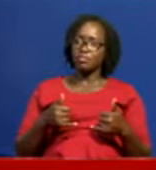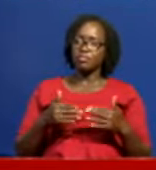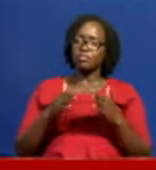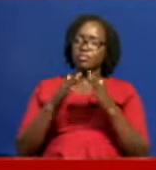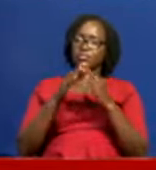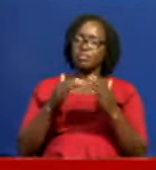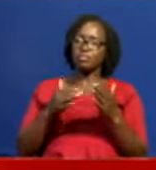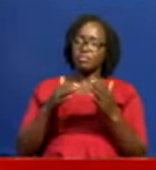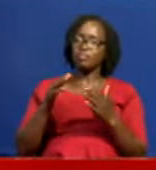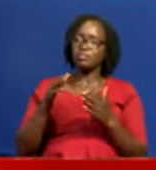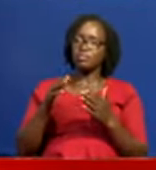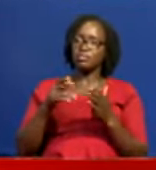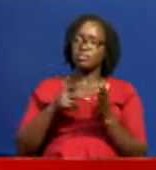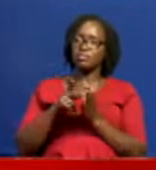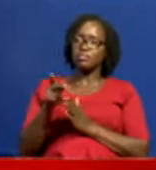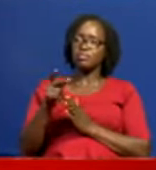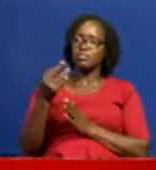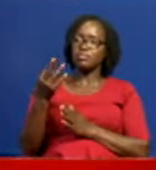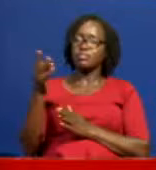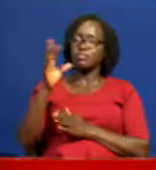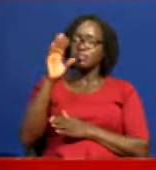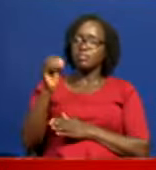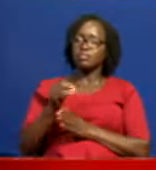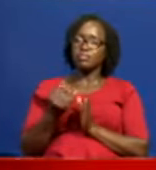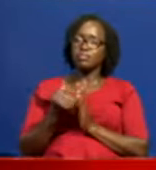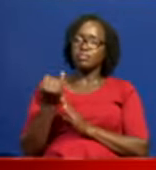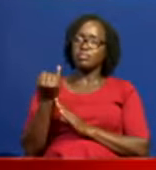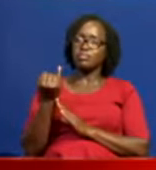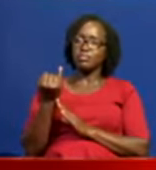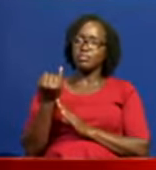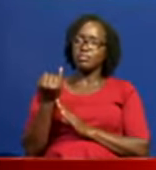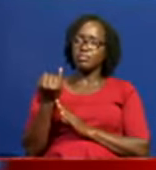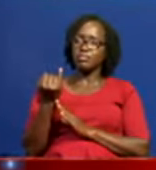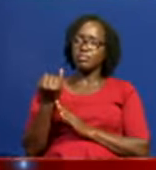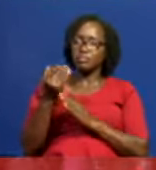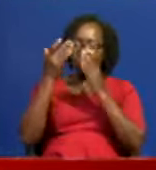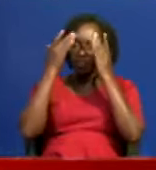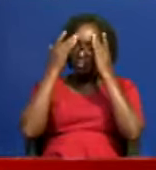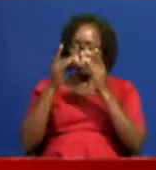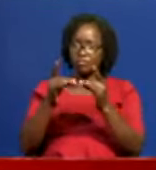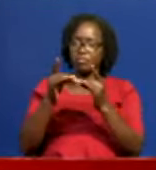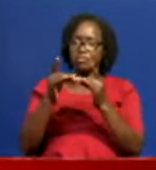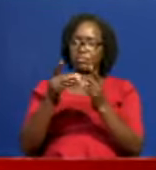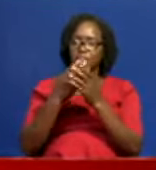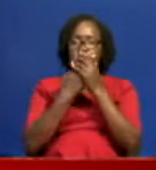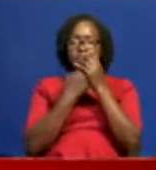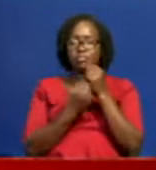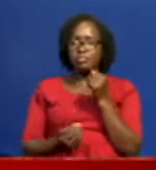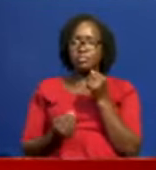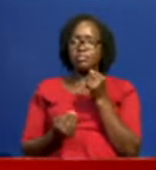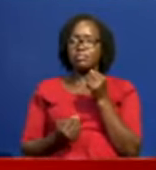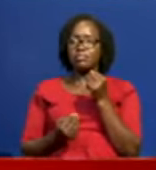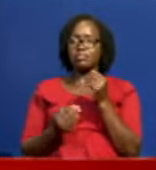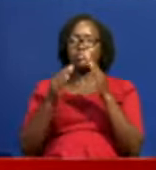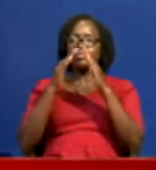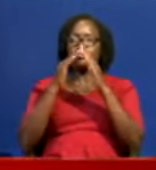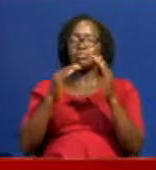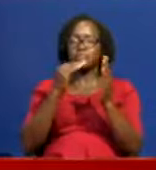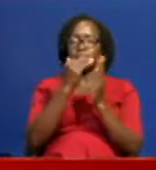mortgage at 3% interest makes a decision to frustrate the housing